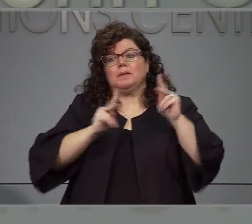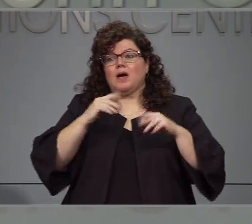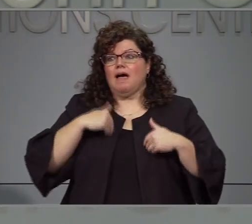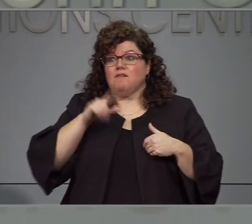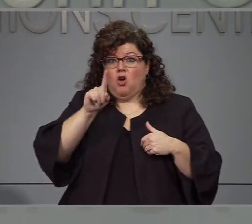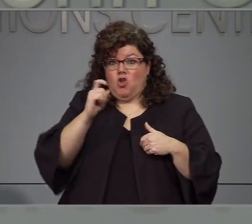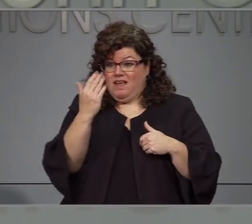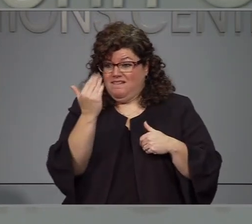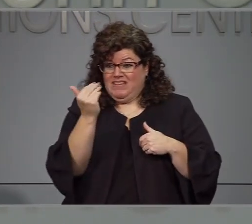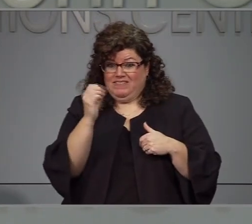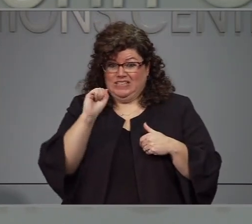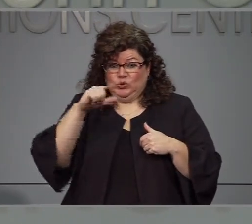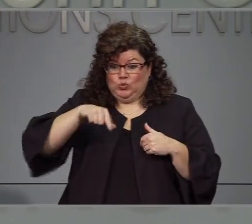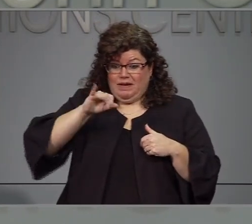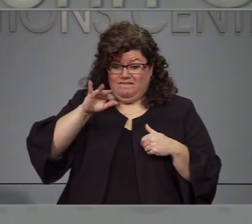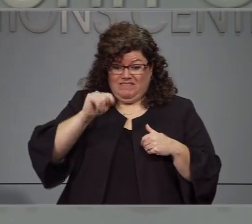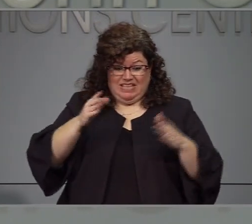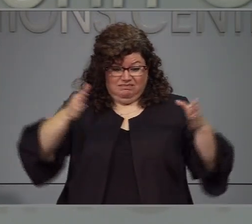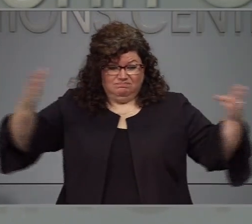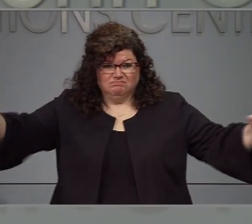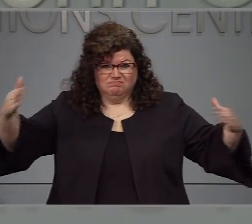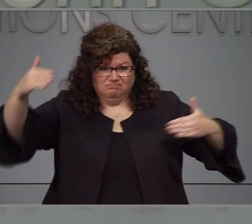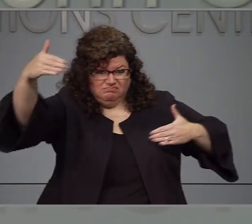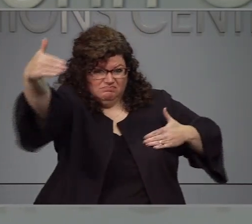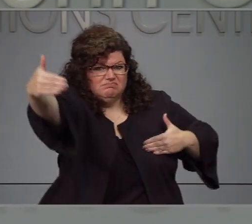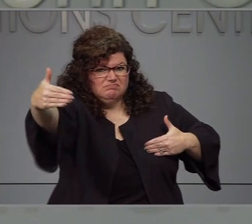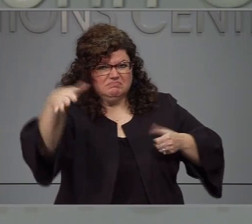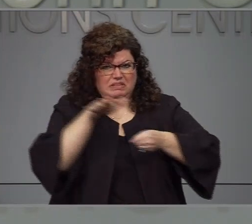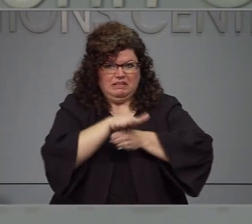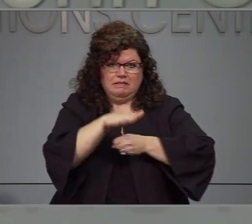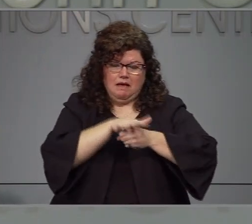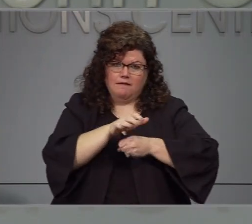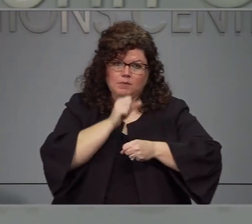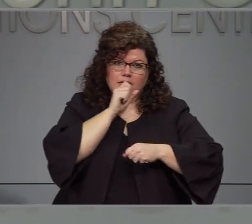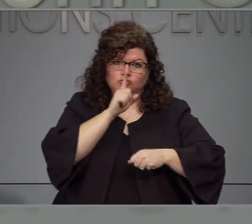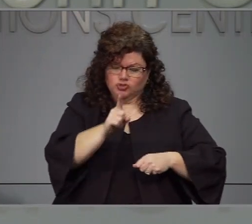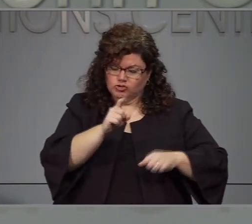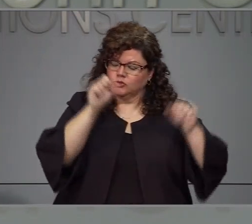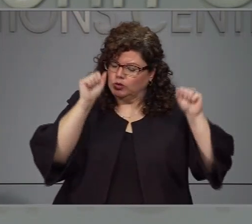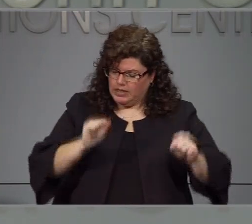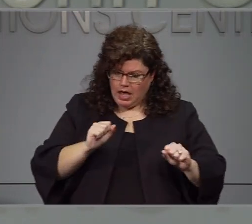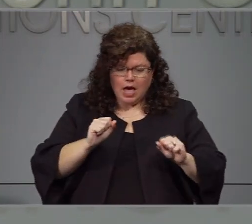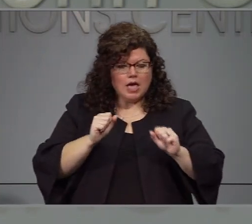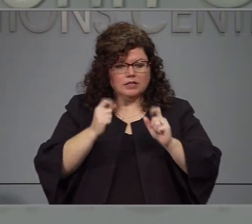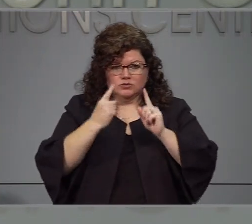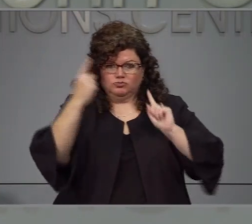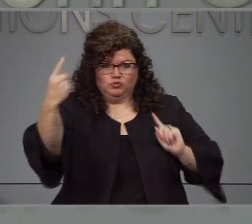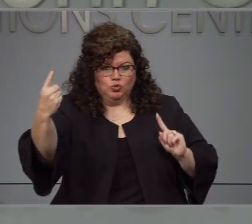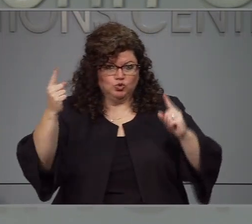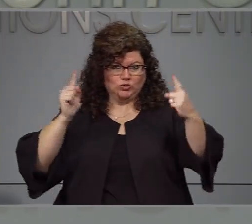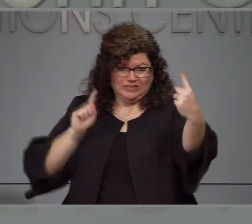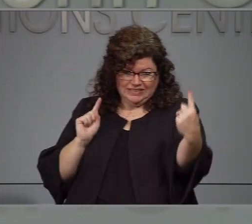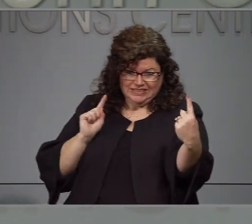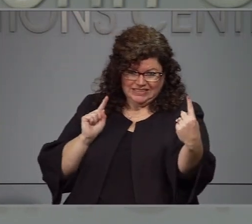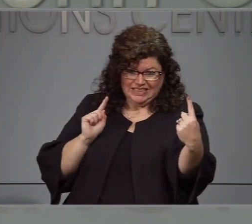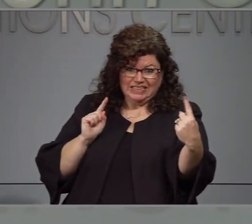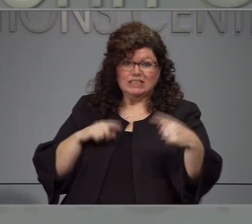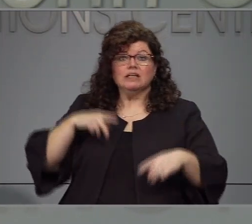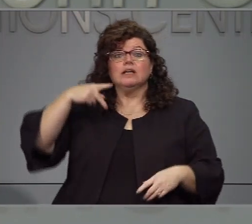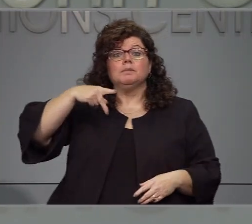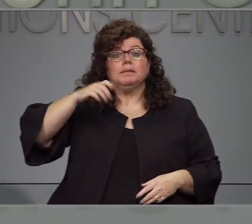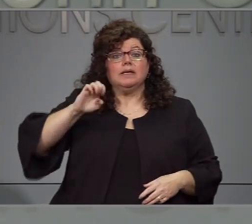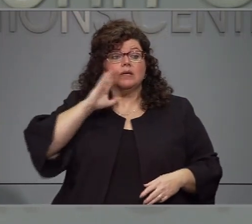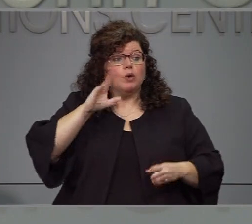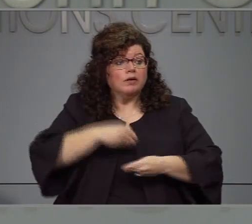feet in the shelter in order to be able to assure social distancing. There's also going to be